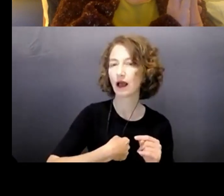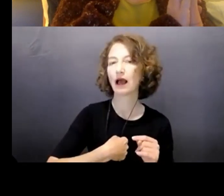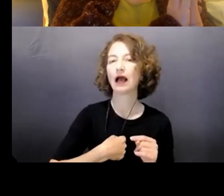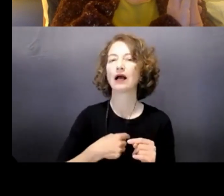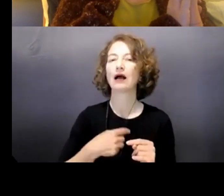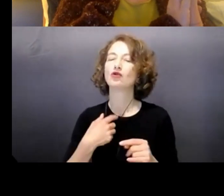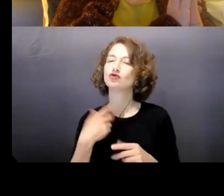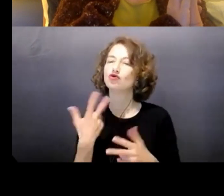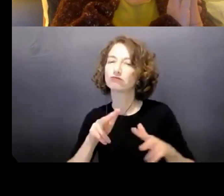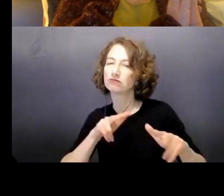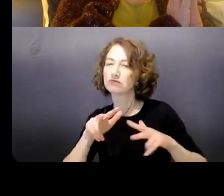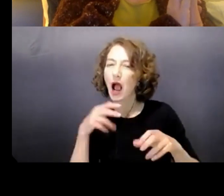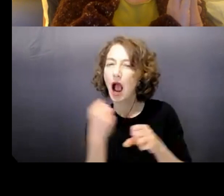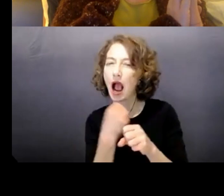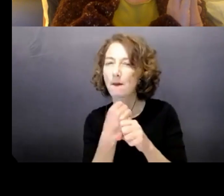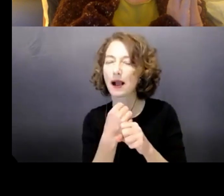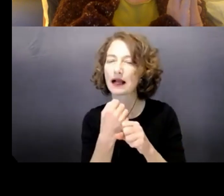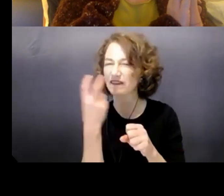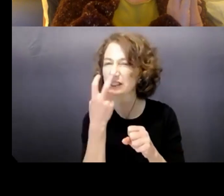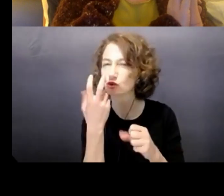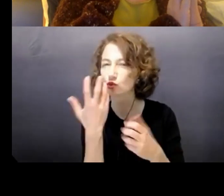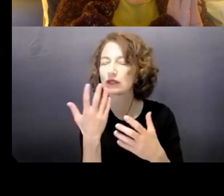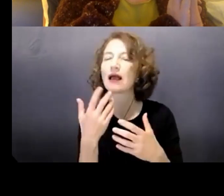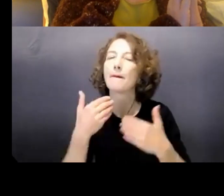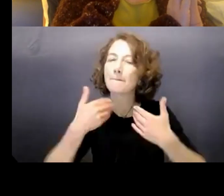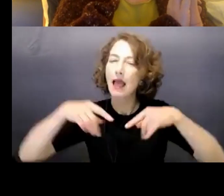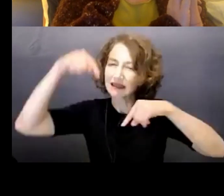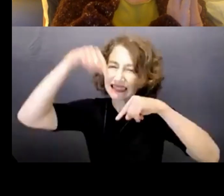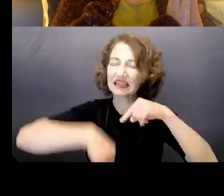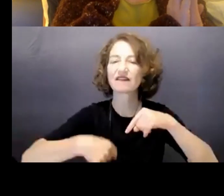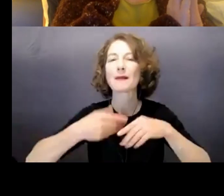work was also a lot about sharing the